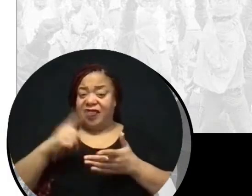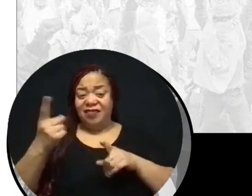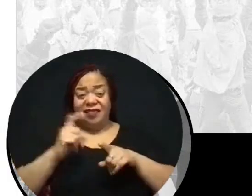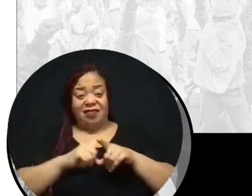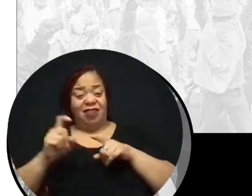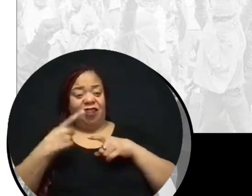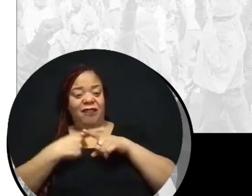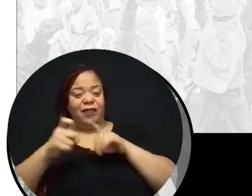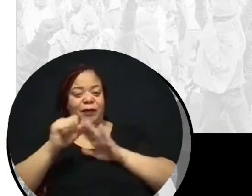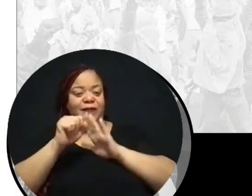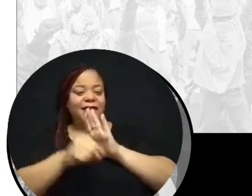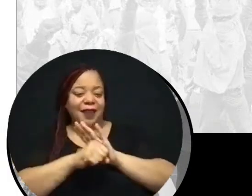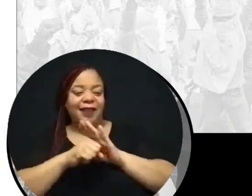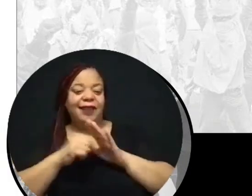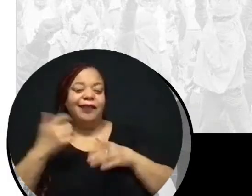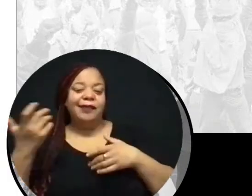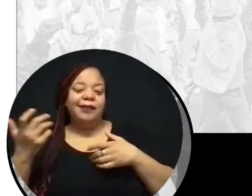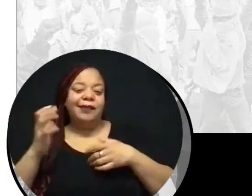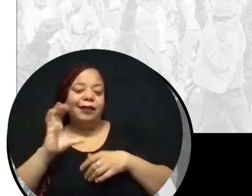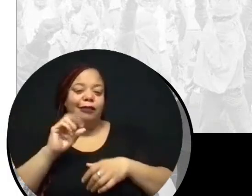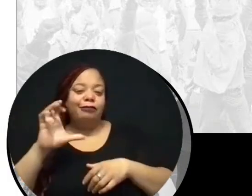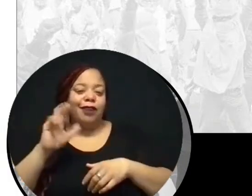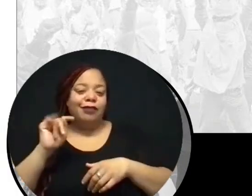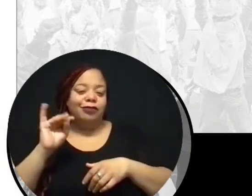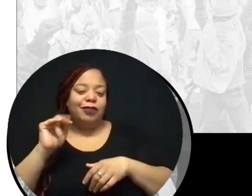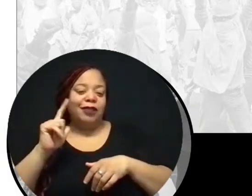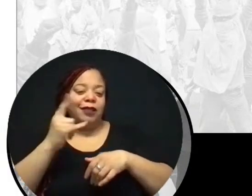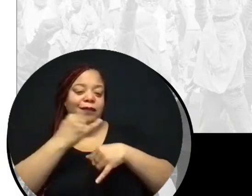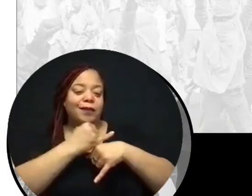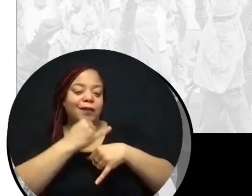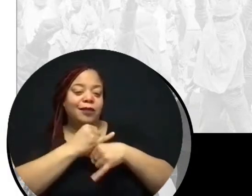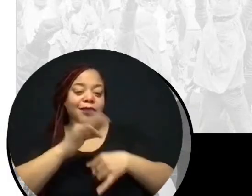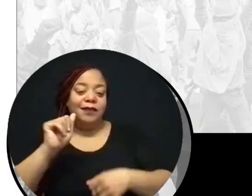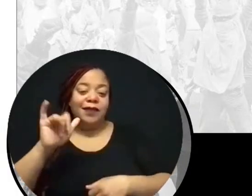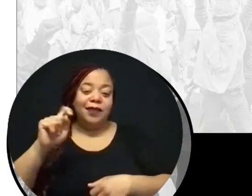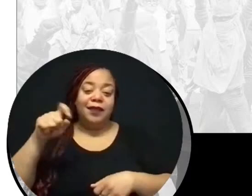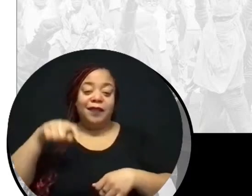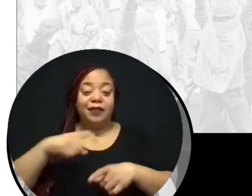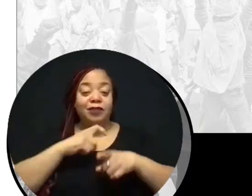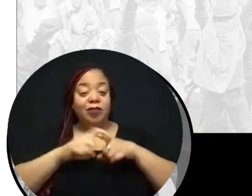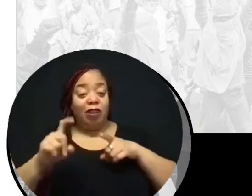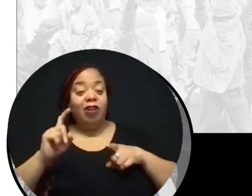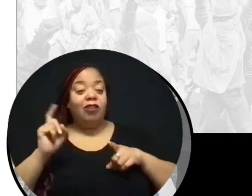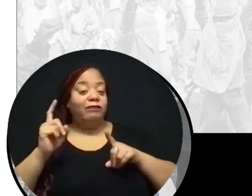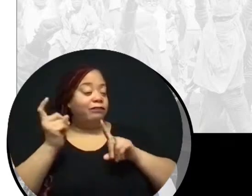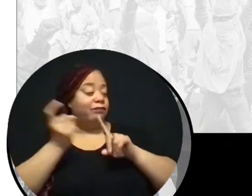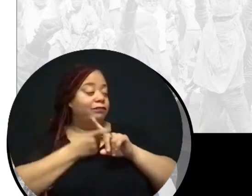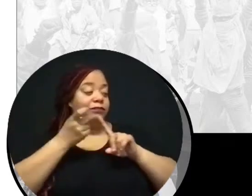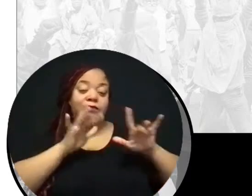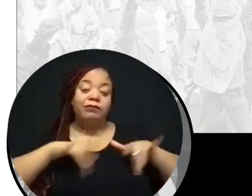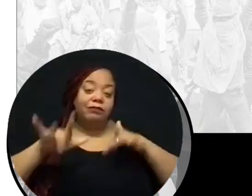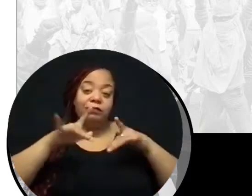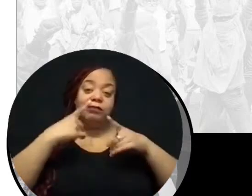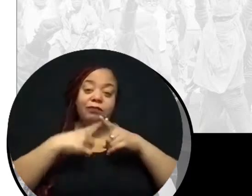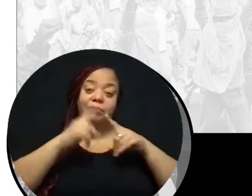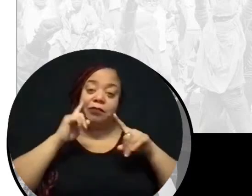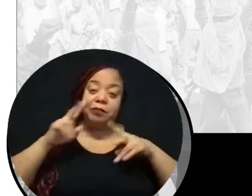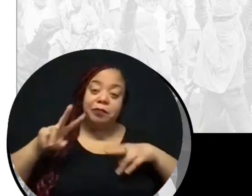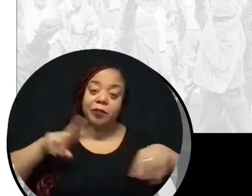it out, I kept thinking, will my time in prison be the death of